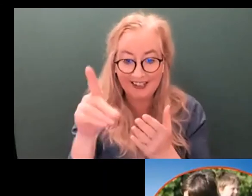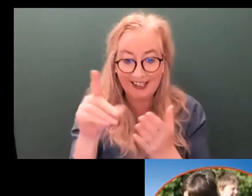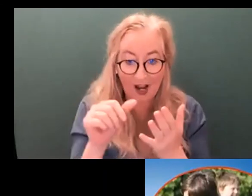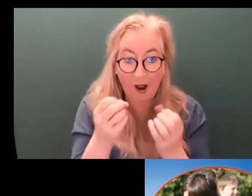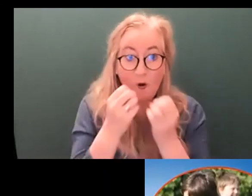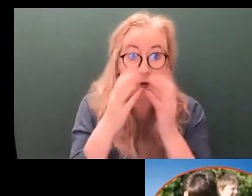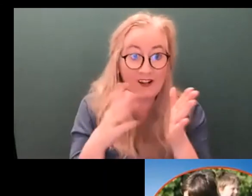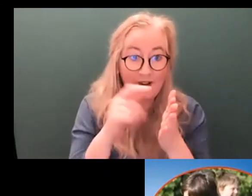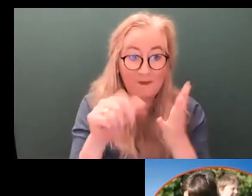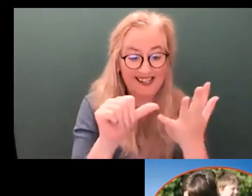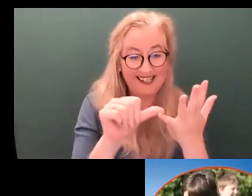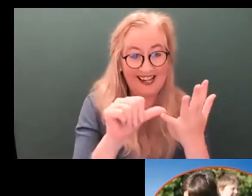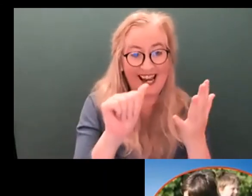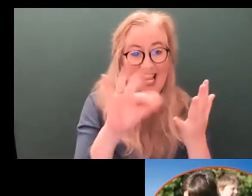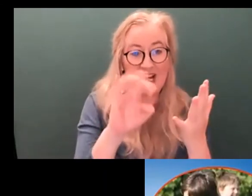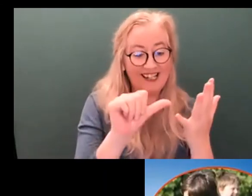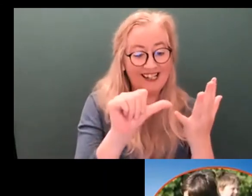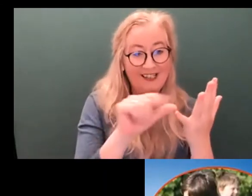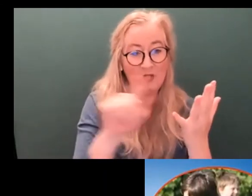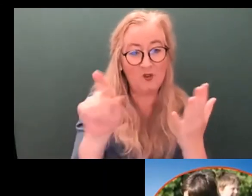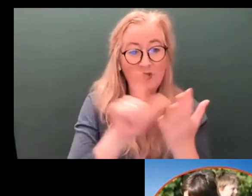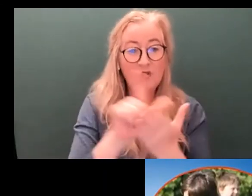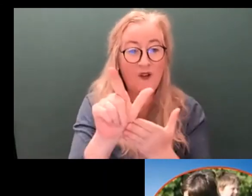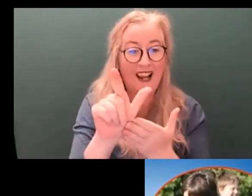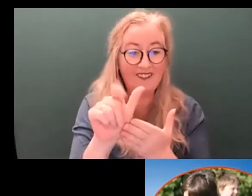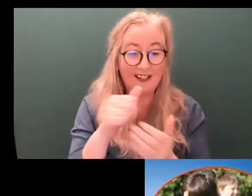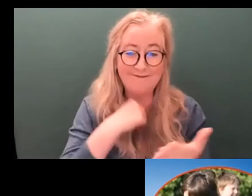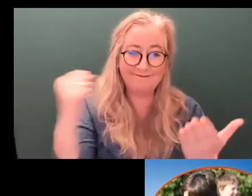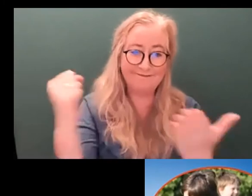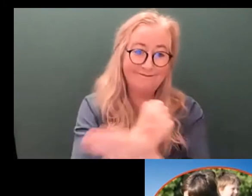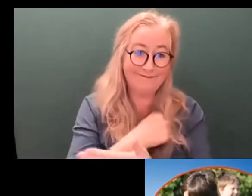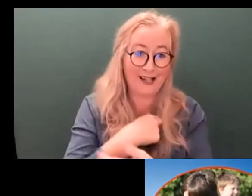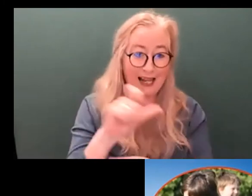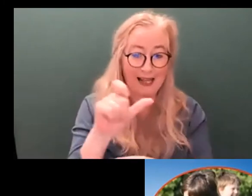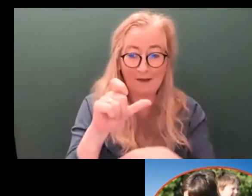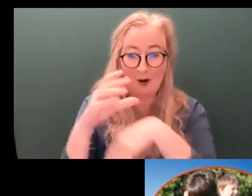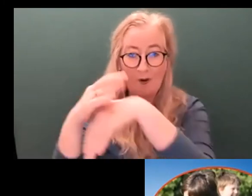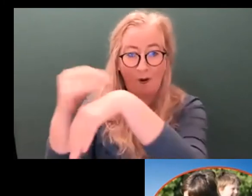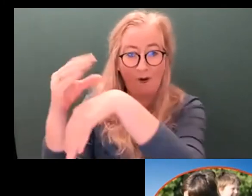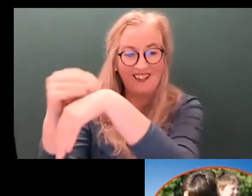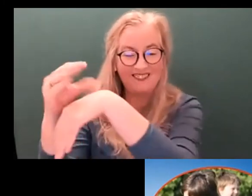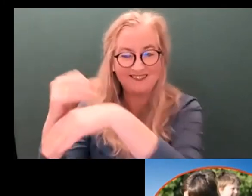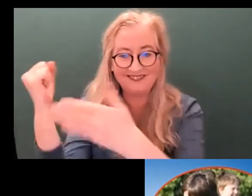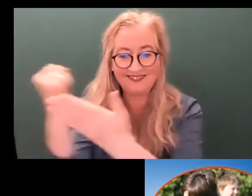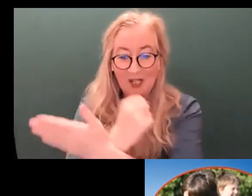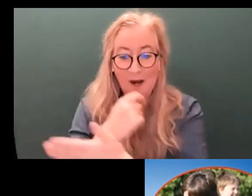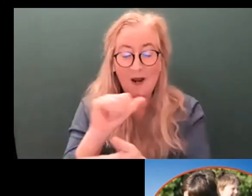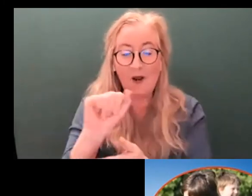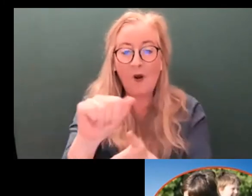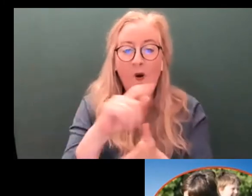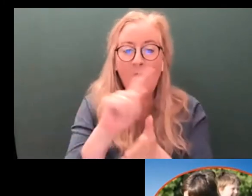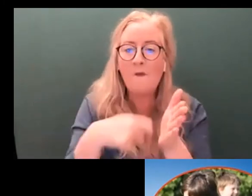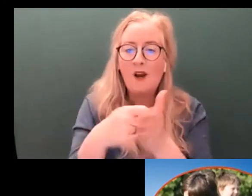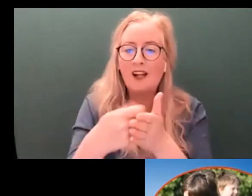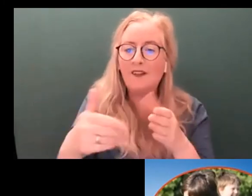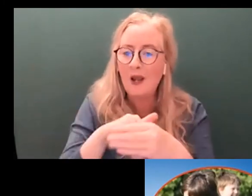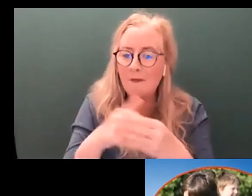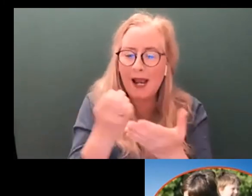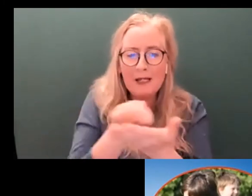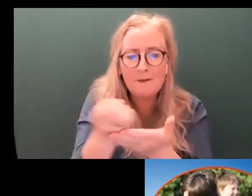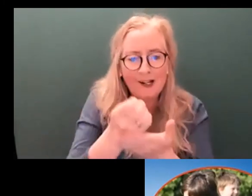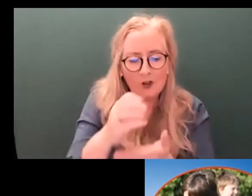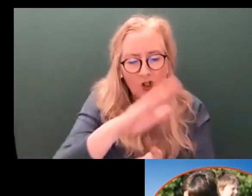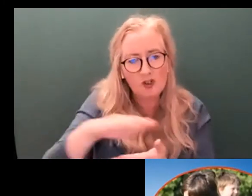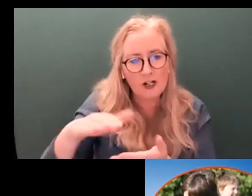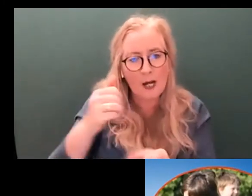projects. And apparently I'm just a bit beyond that now. I mean, between projects involving explaining to children about